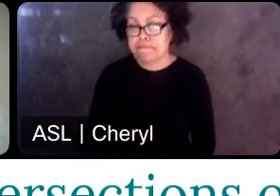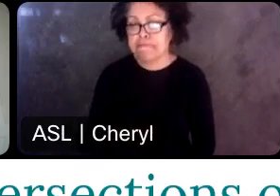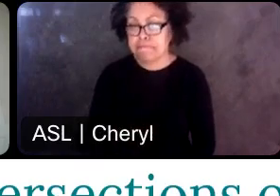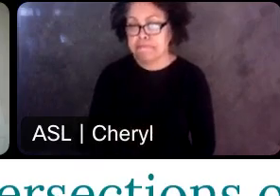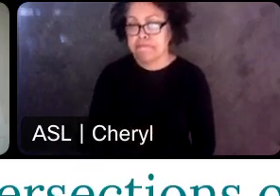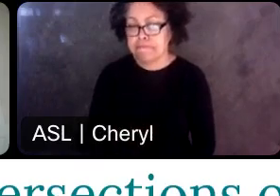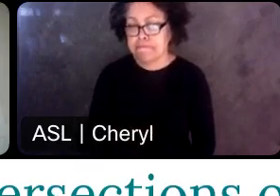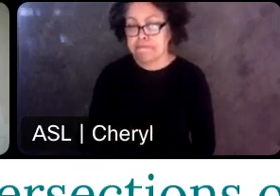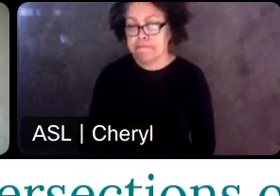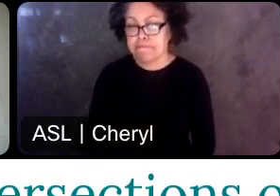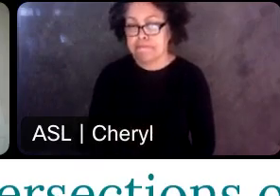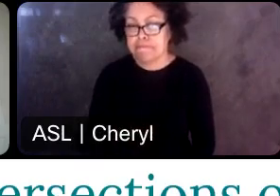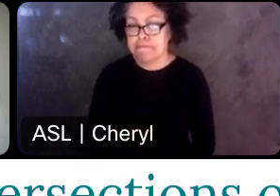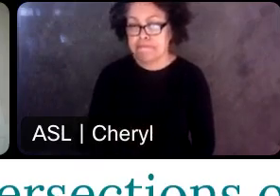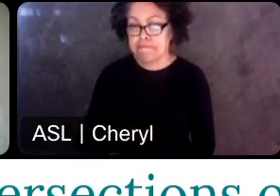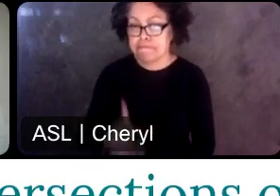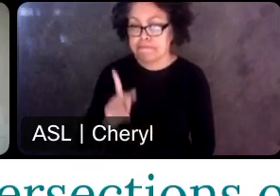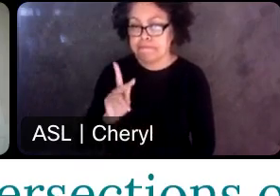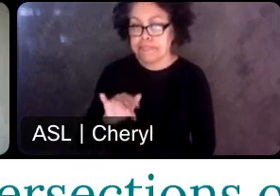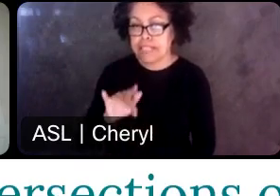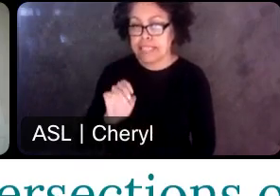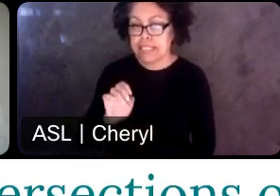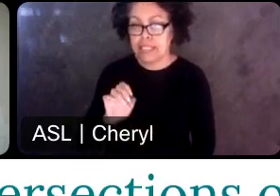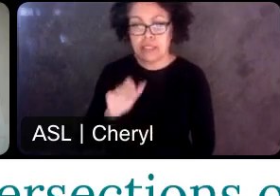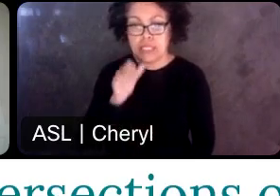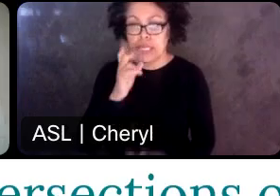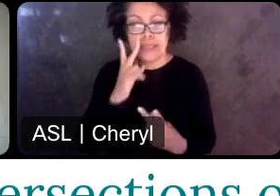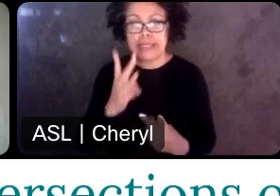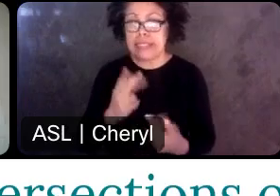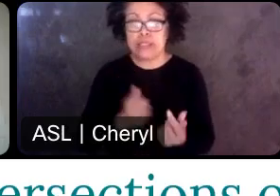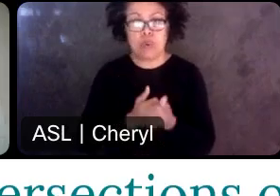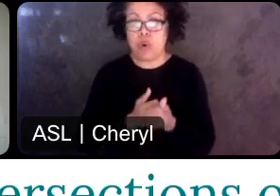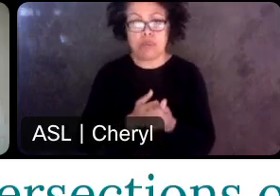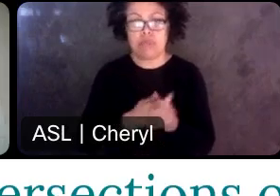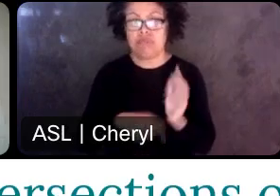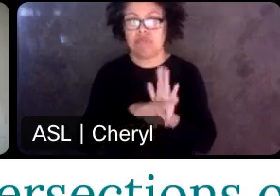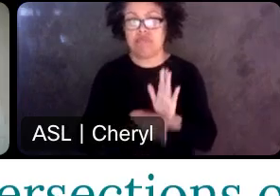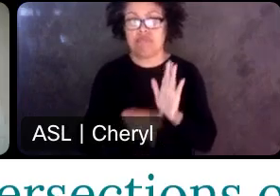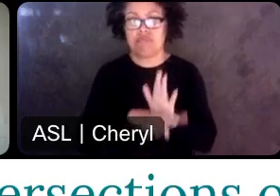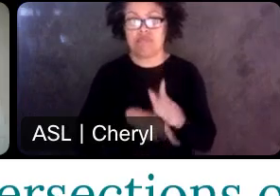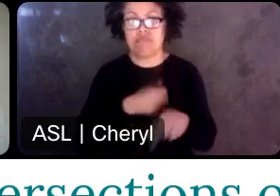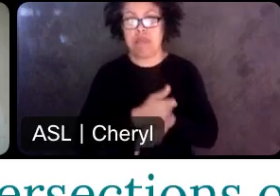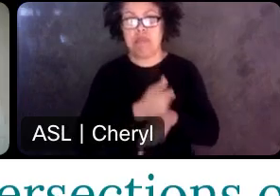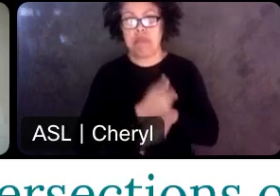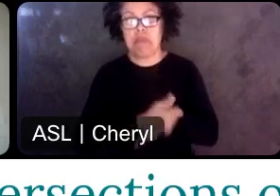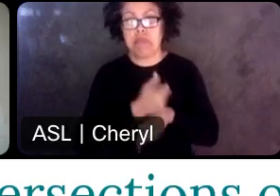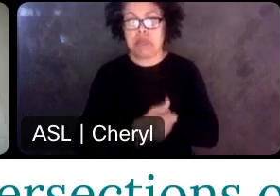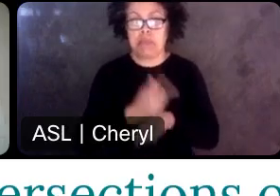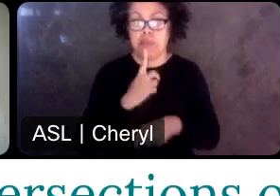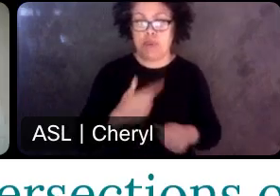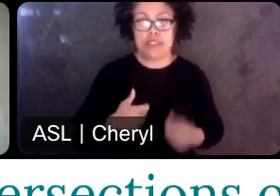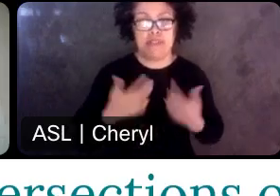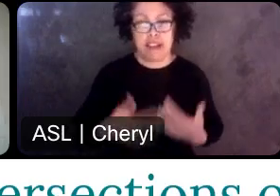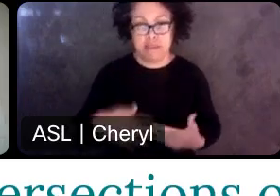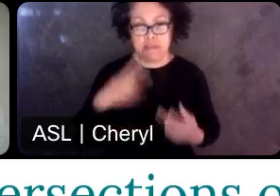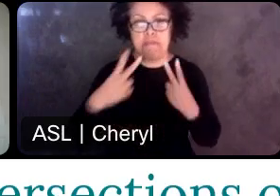And someone says, Kylie says, you do not see support, you see stigma and a lot of blaming for the survivor. But